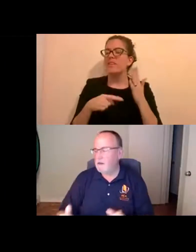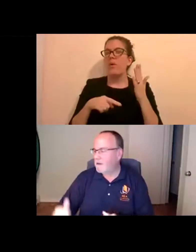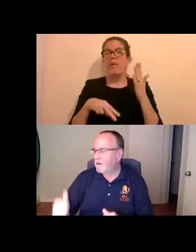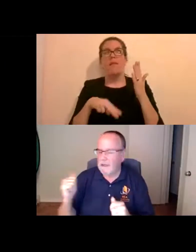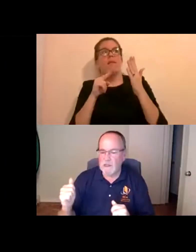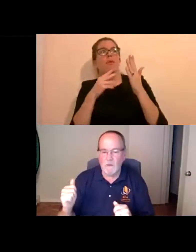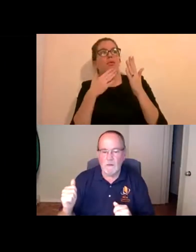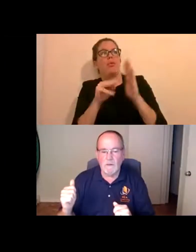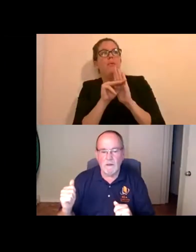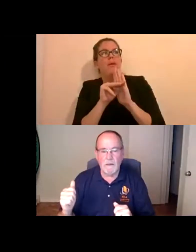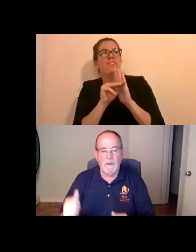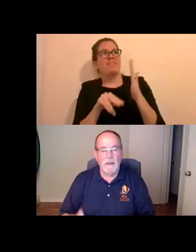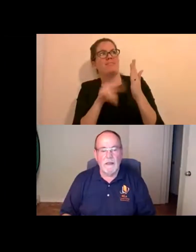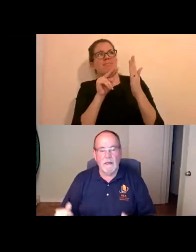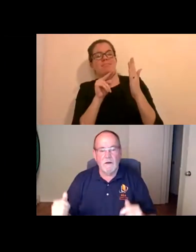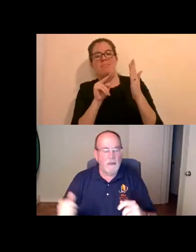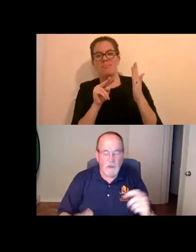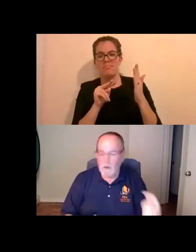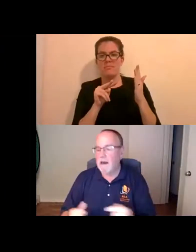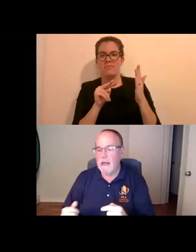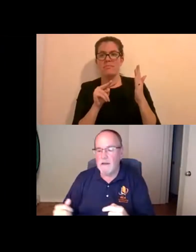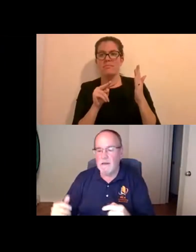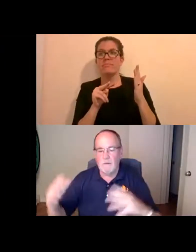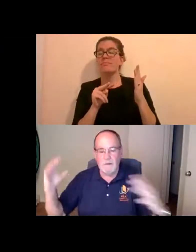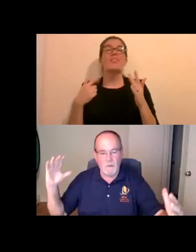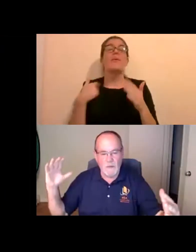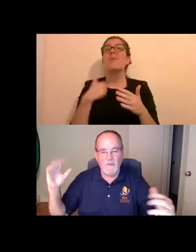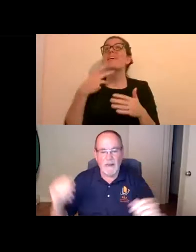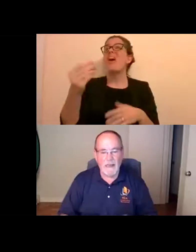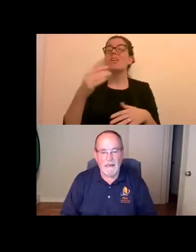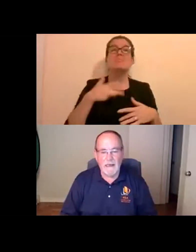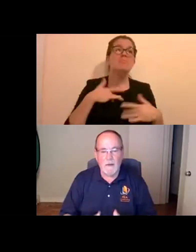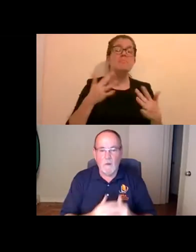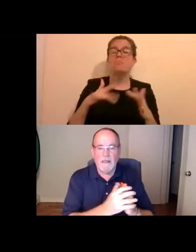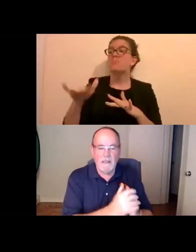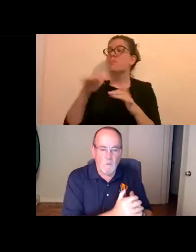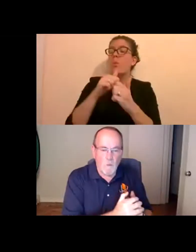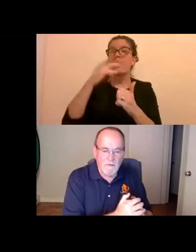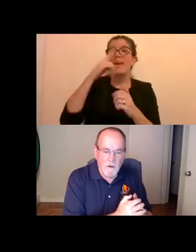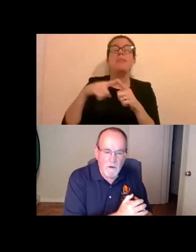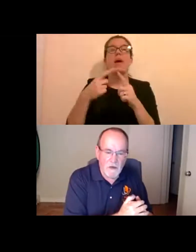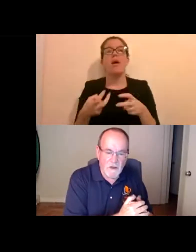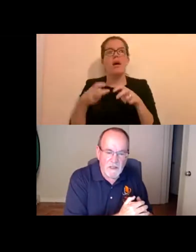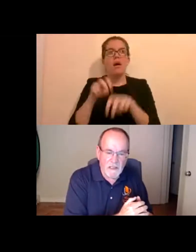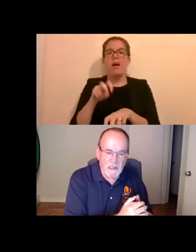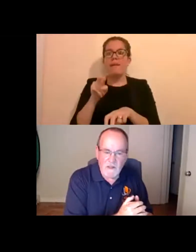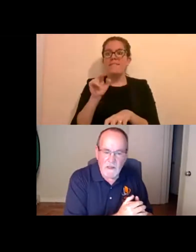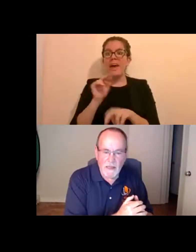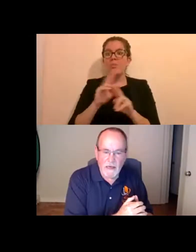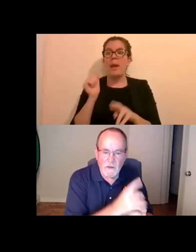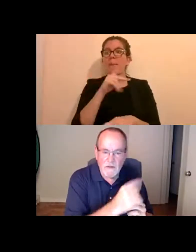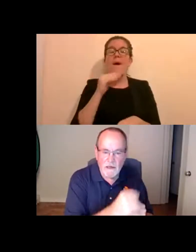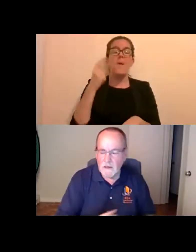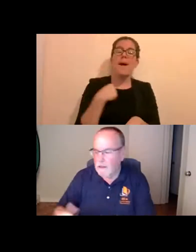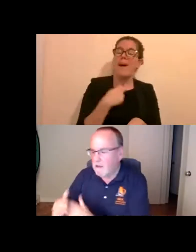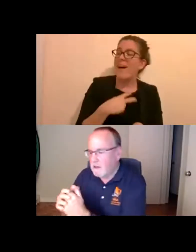car, and the kids would I'd turn around in a little minivan, and one kid's on one phone over here texting to somebody